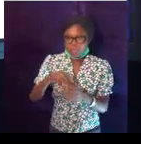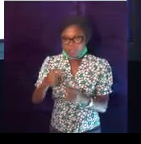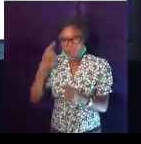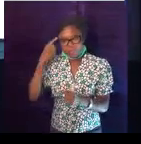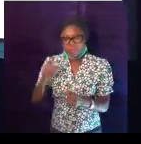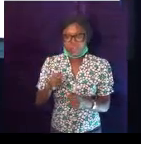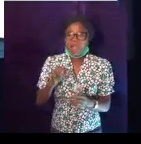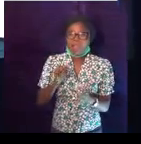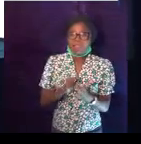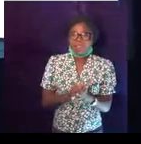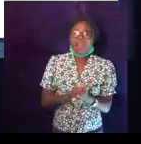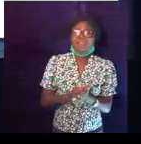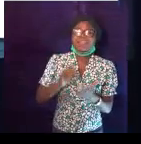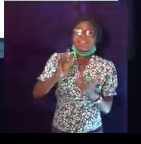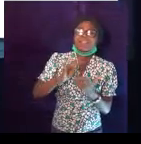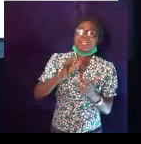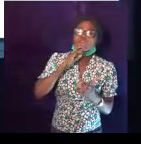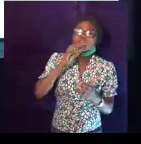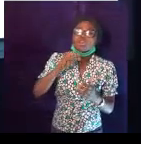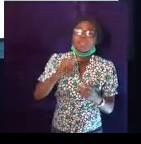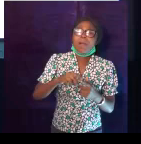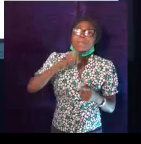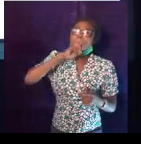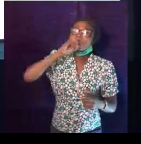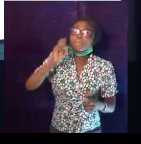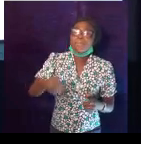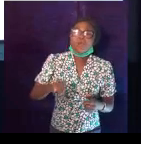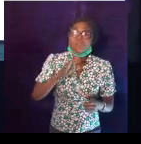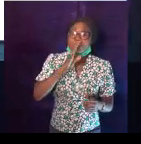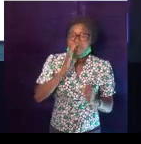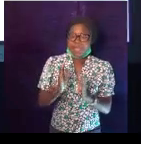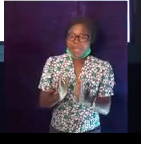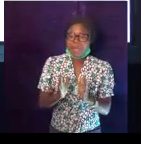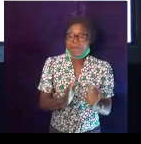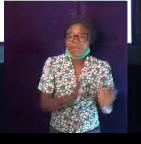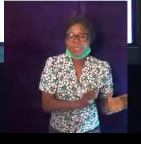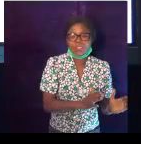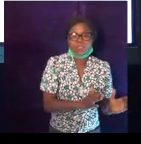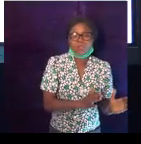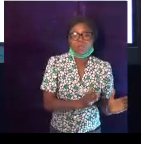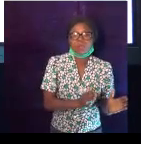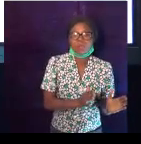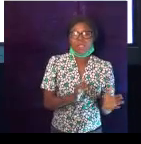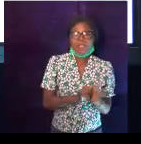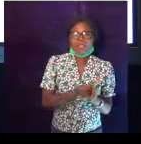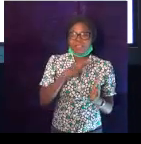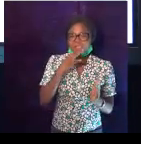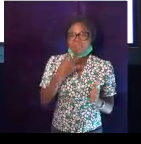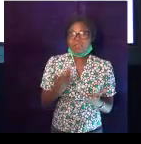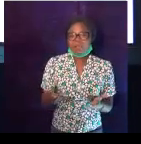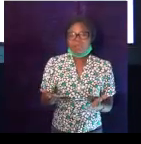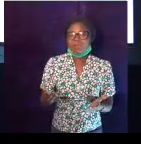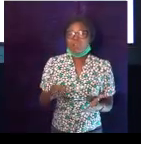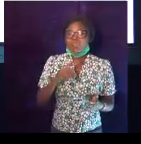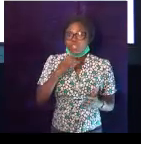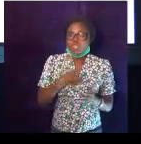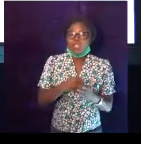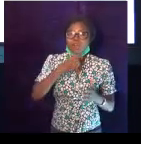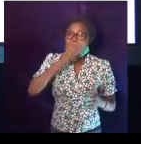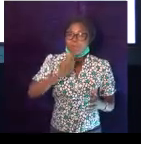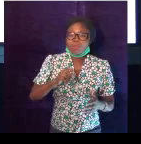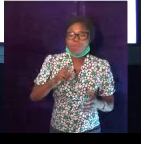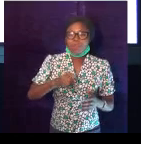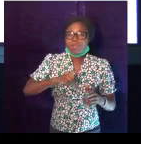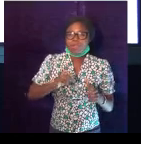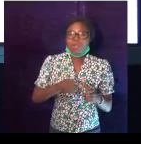for. That data that you want to find the middle point must first be arranged. That's the condition.